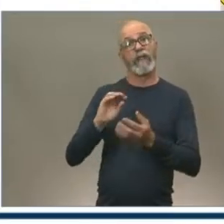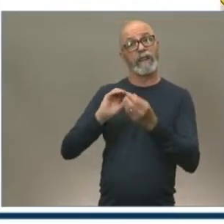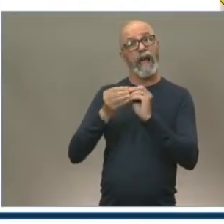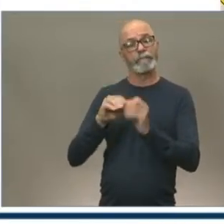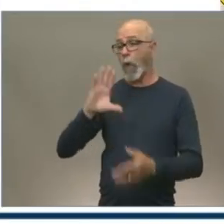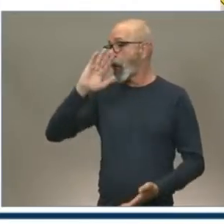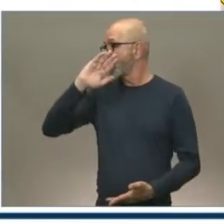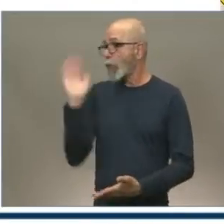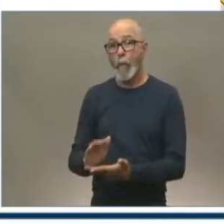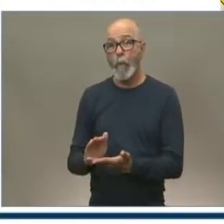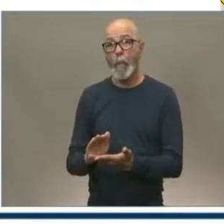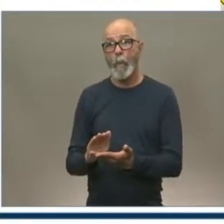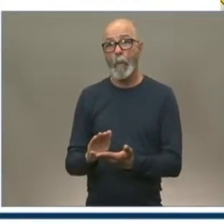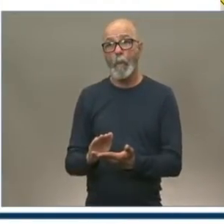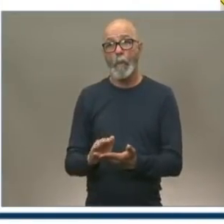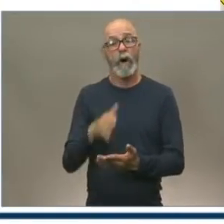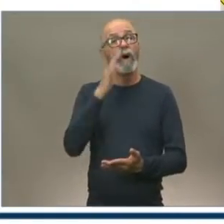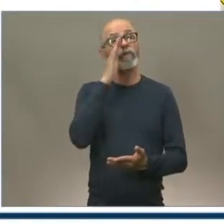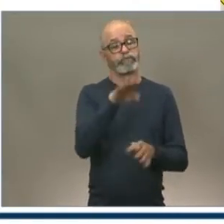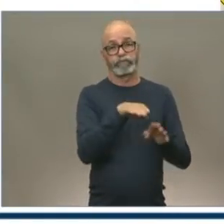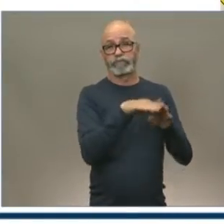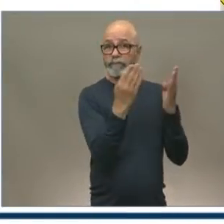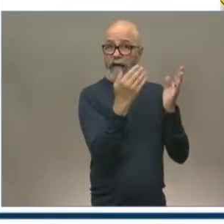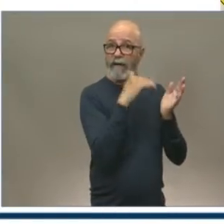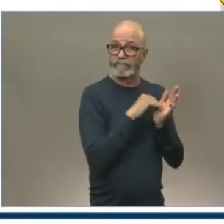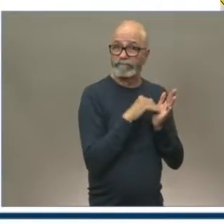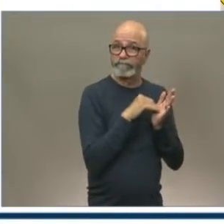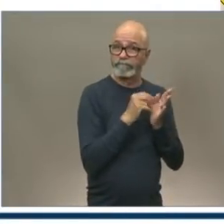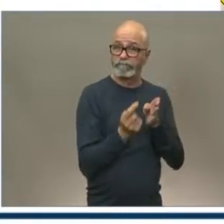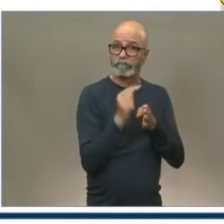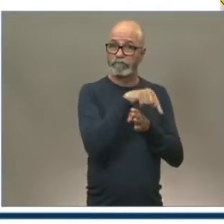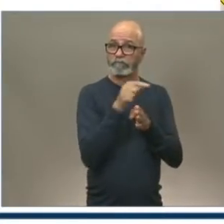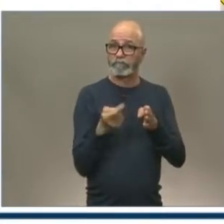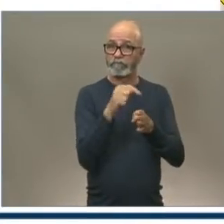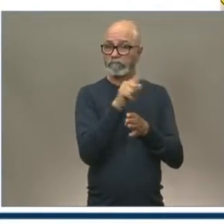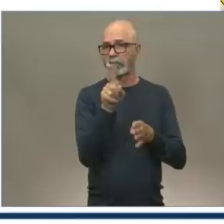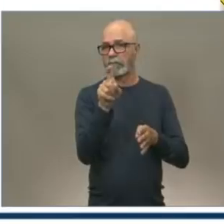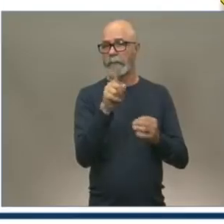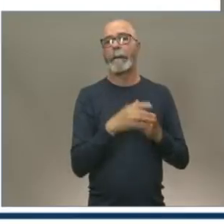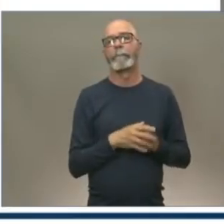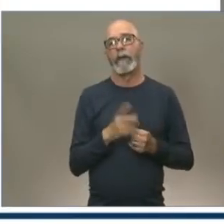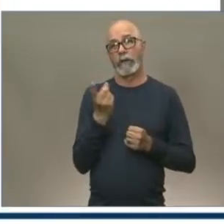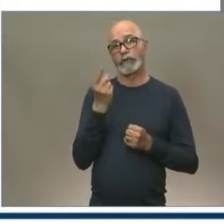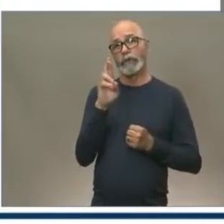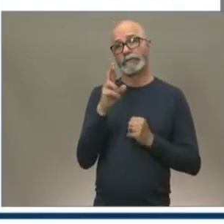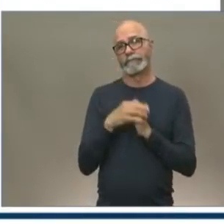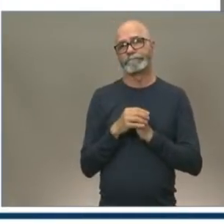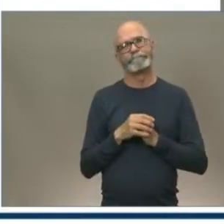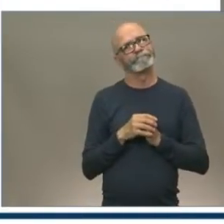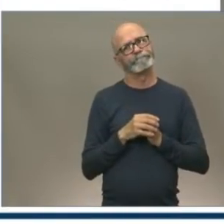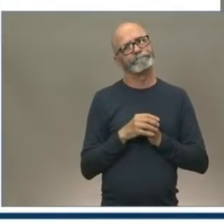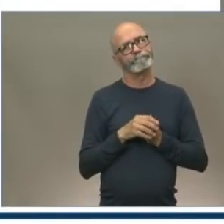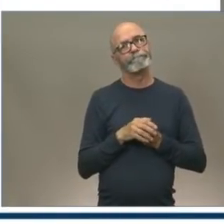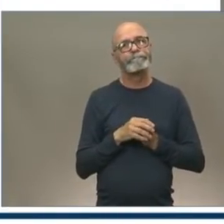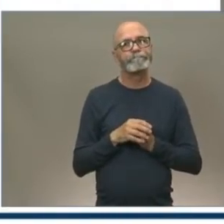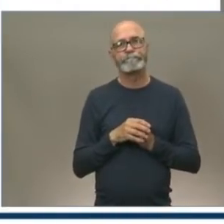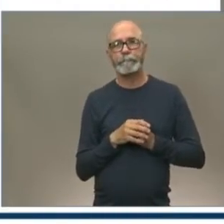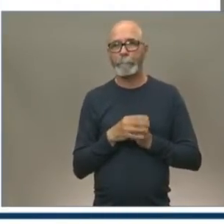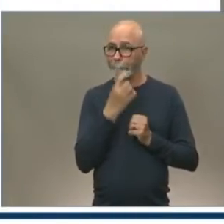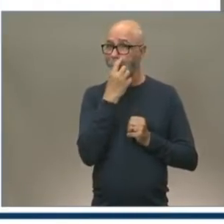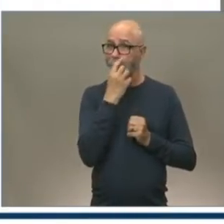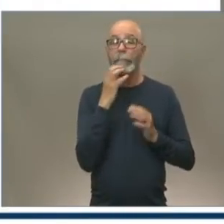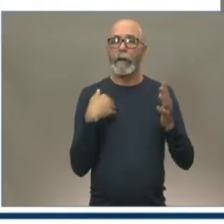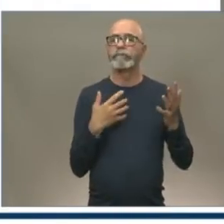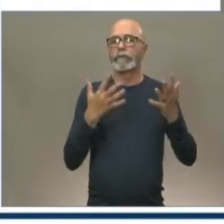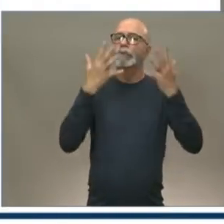you consider opening up the borders again? I think I don't have a specific number in mind. What we would need to see is where we're